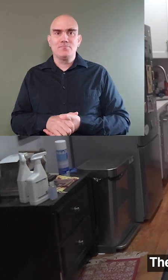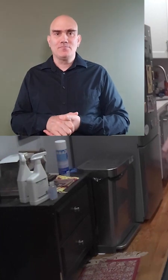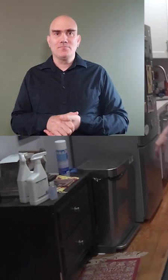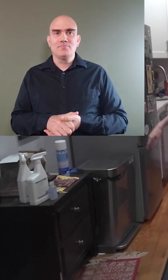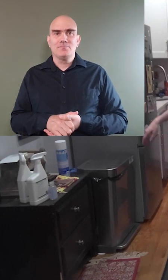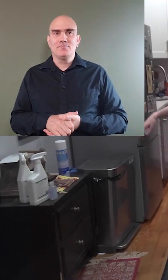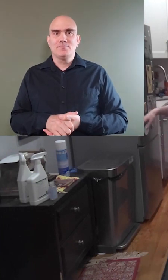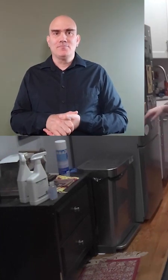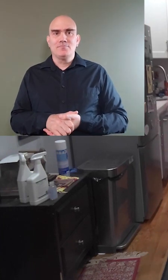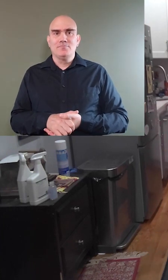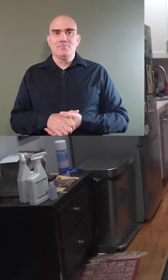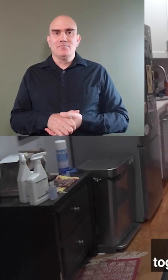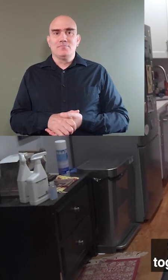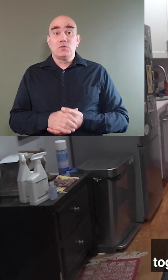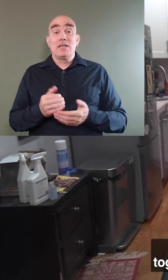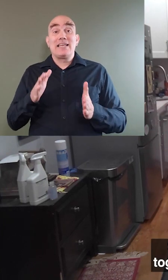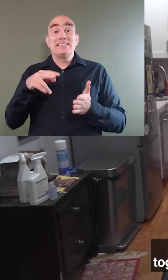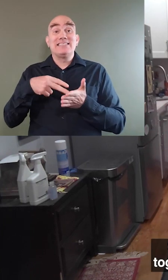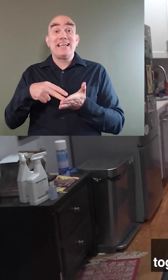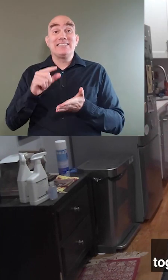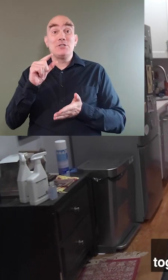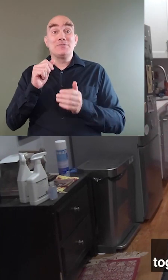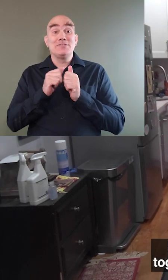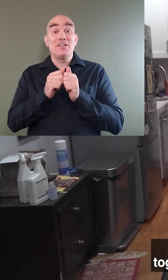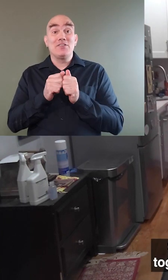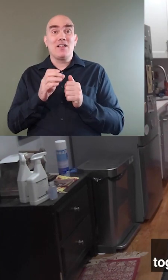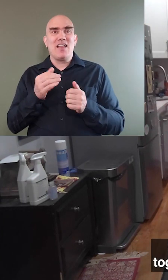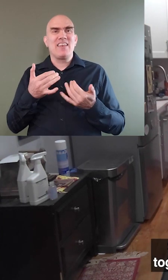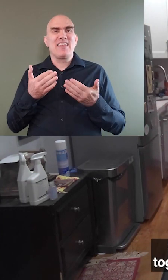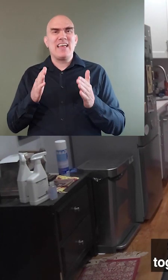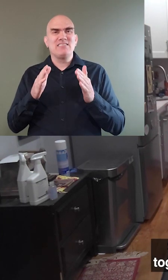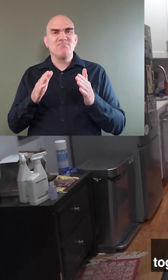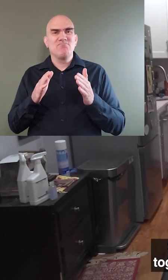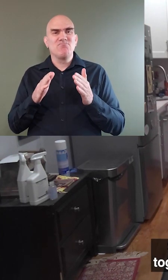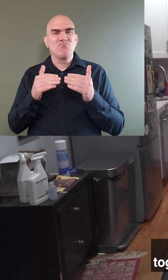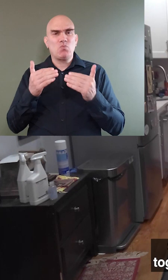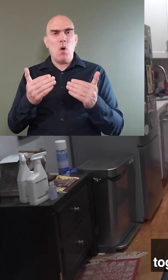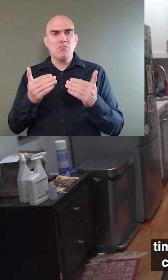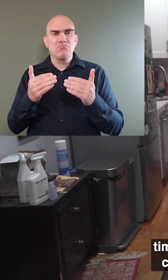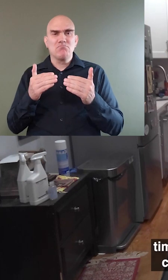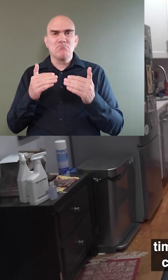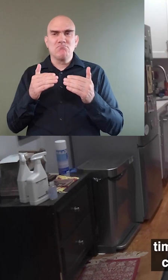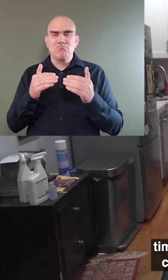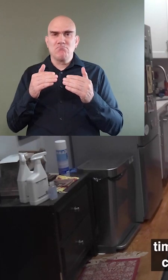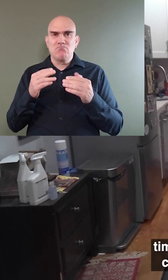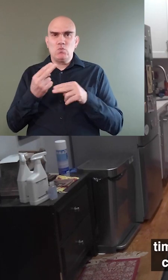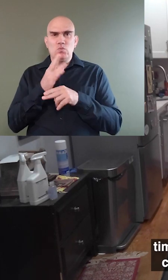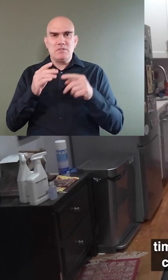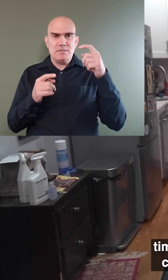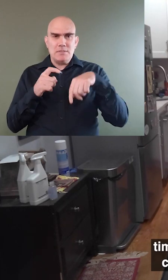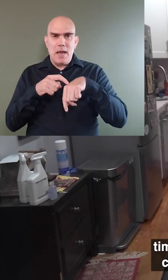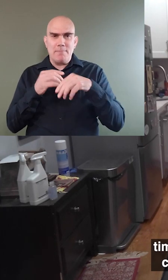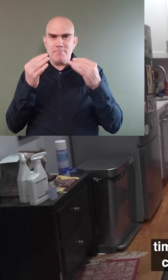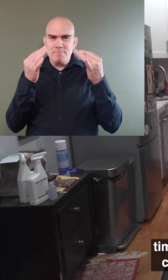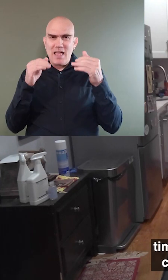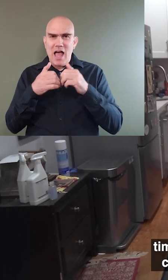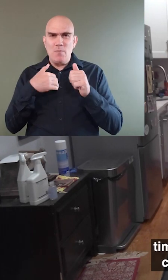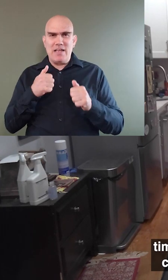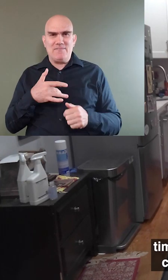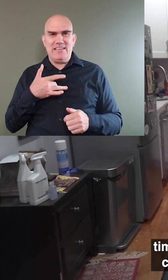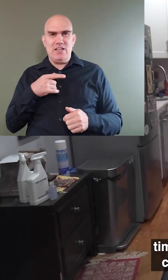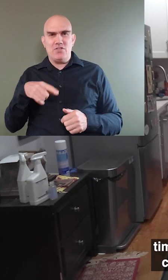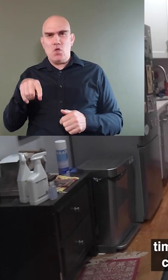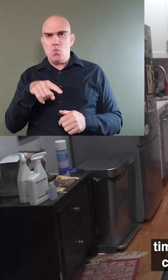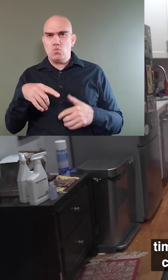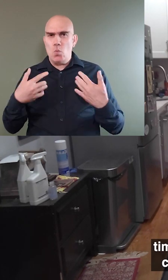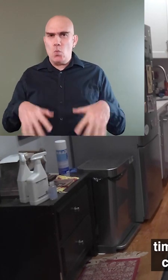it. So let's dance a little bit together, and let's take some time and think about how